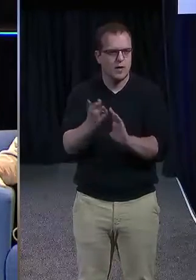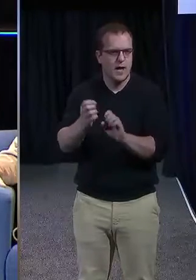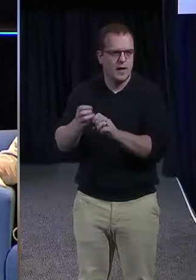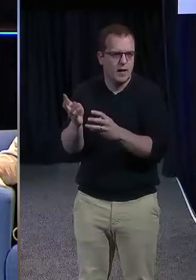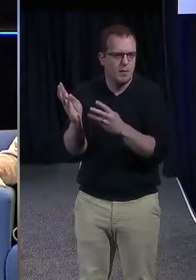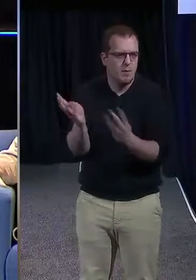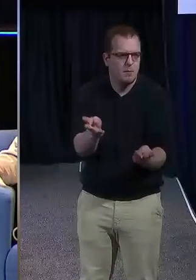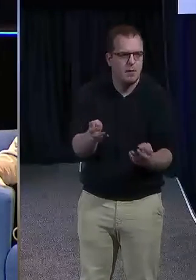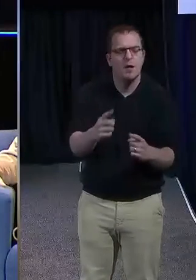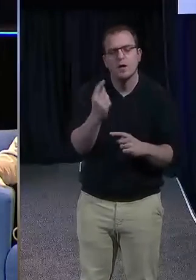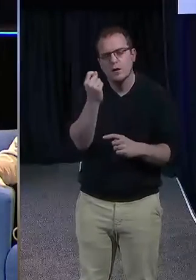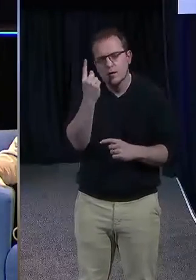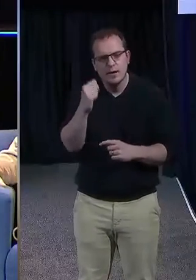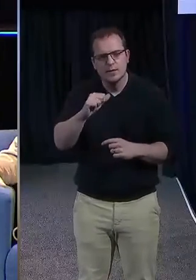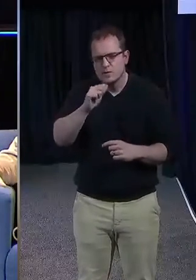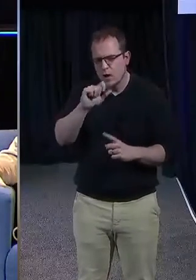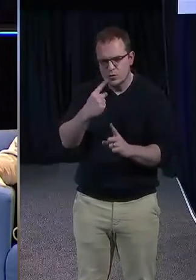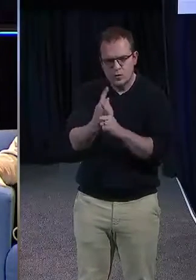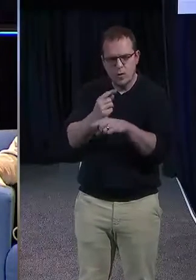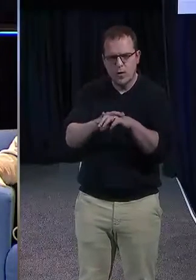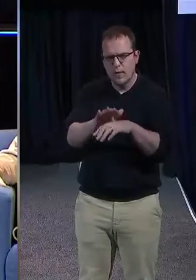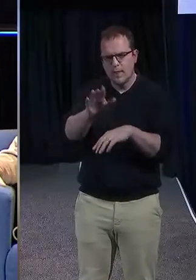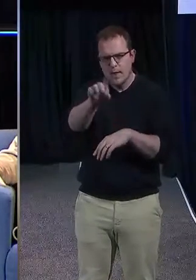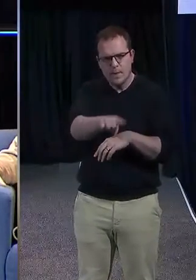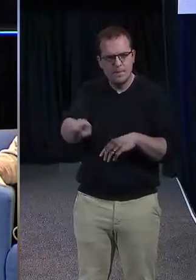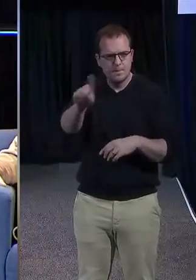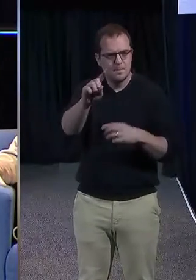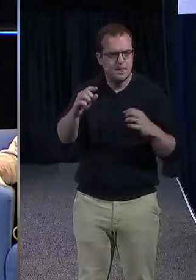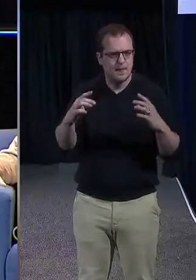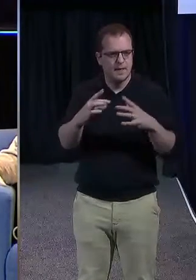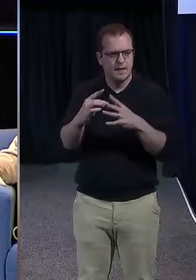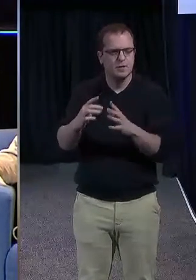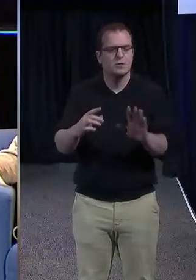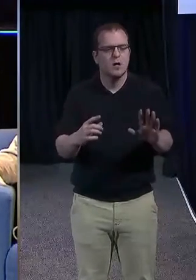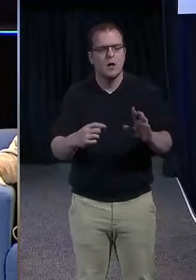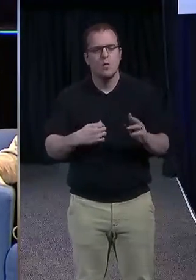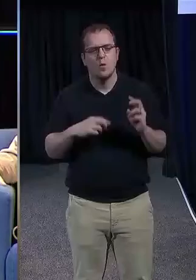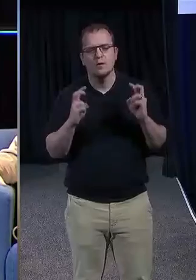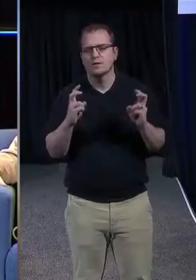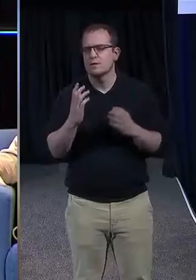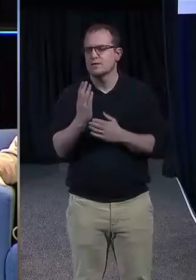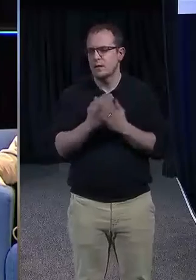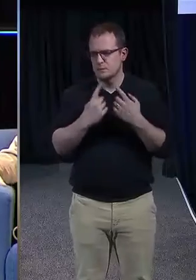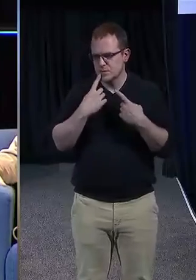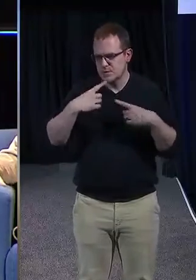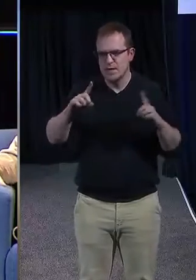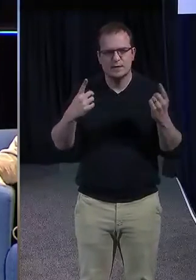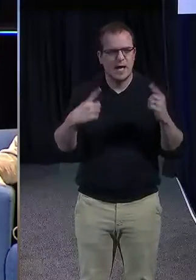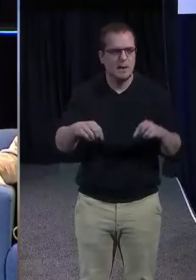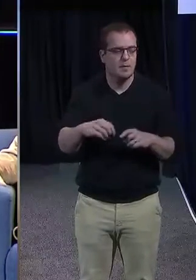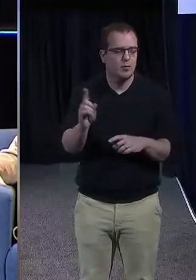that the job is not theirs alone. I want to cite some of the success